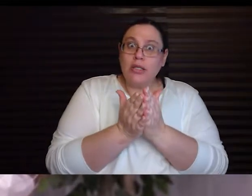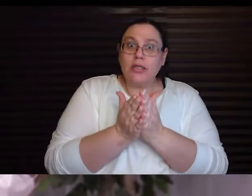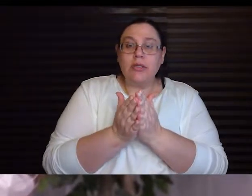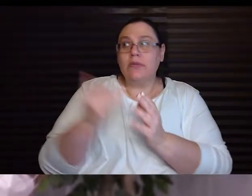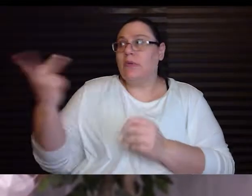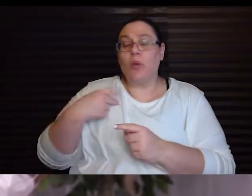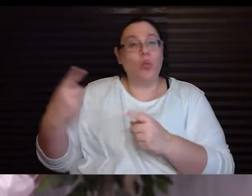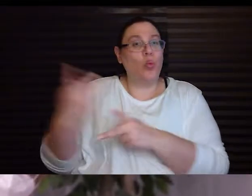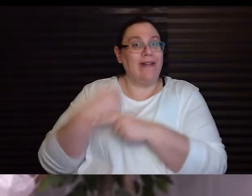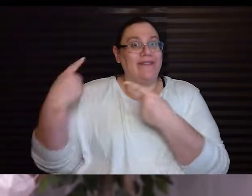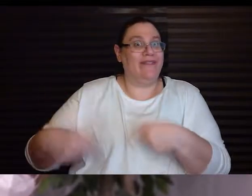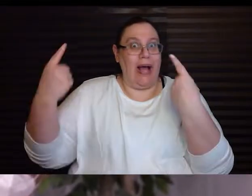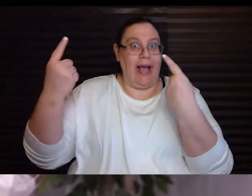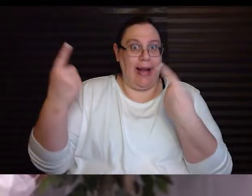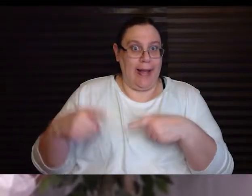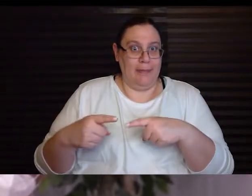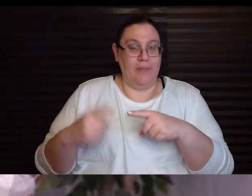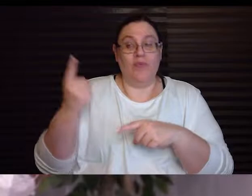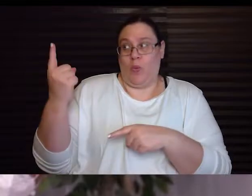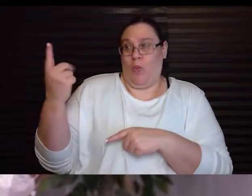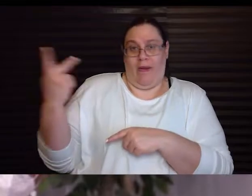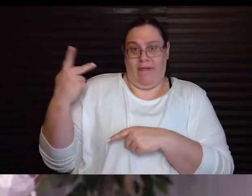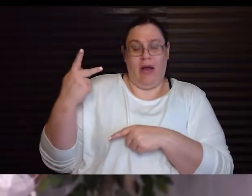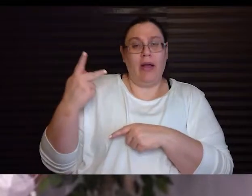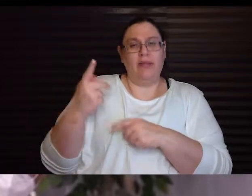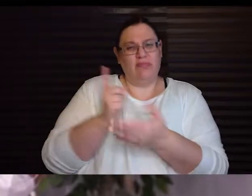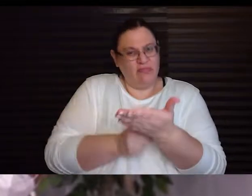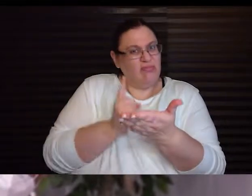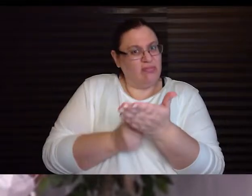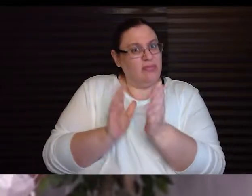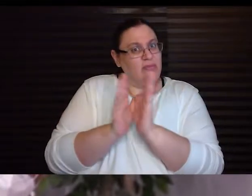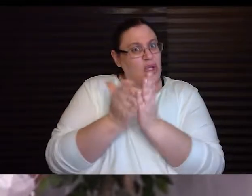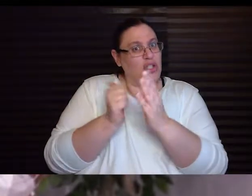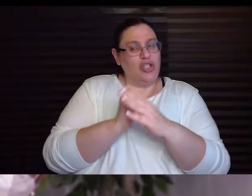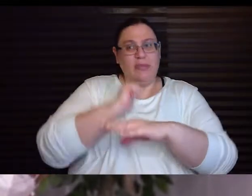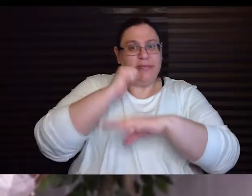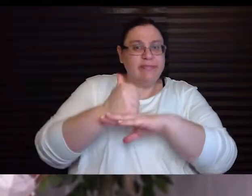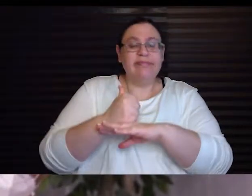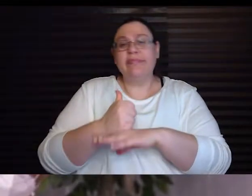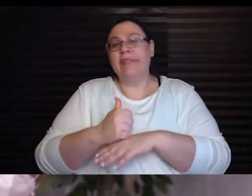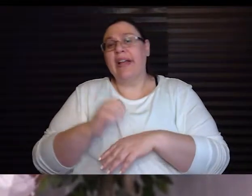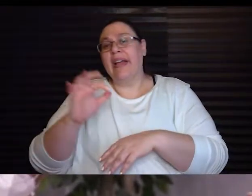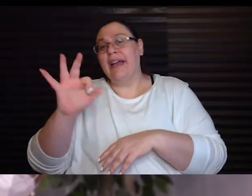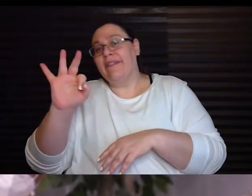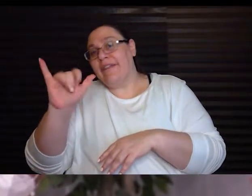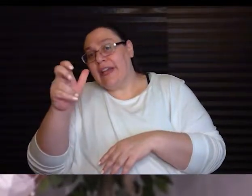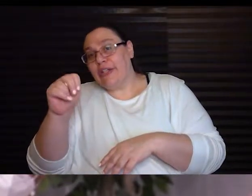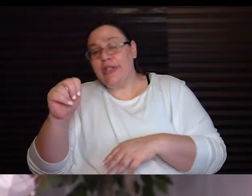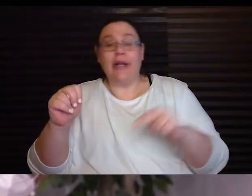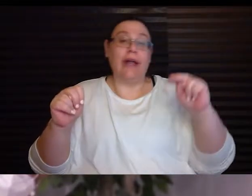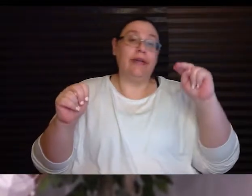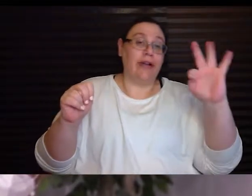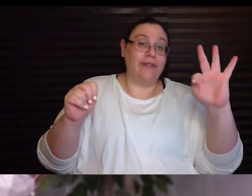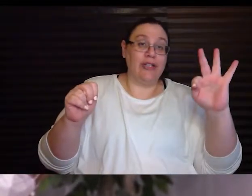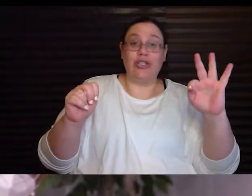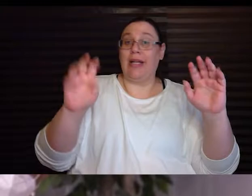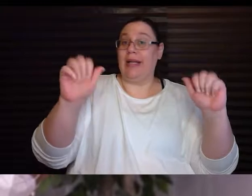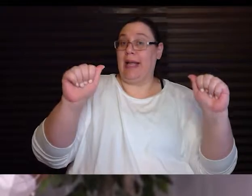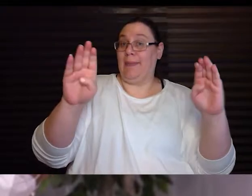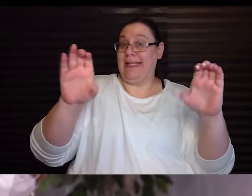that we ever got into is when one of us argued that our books should be arranged by fiction, nonfiction,